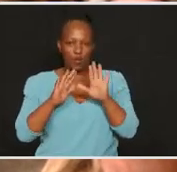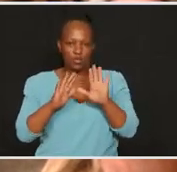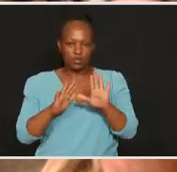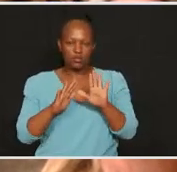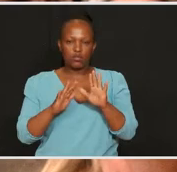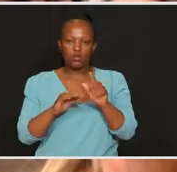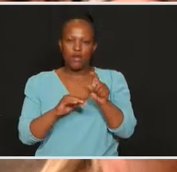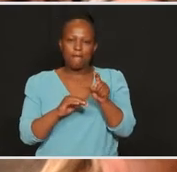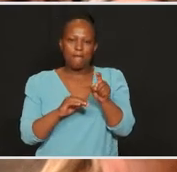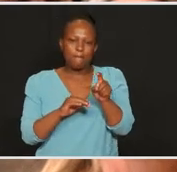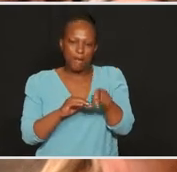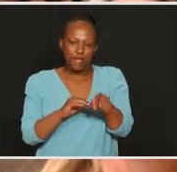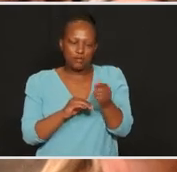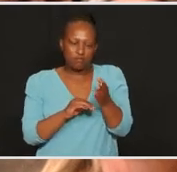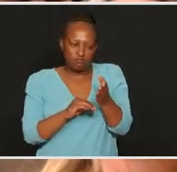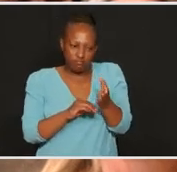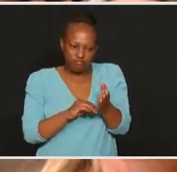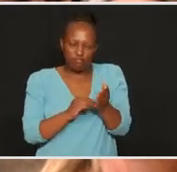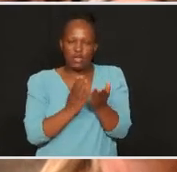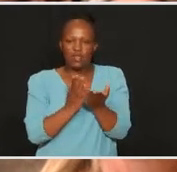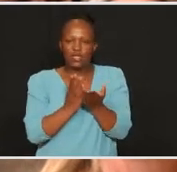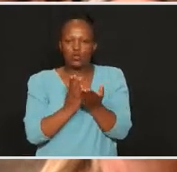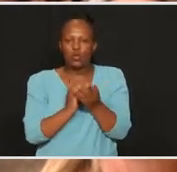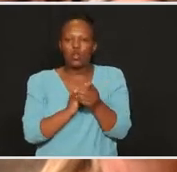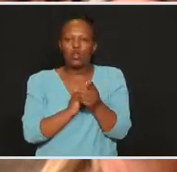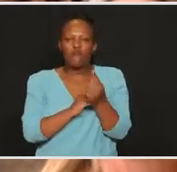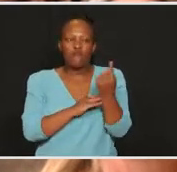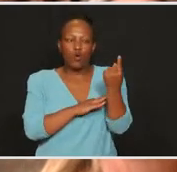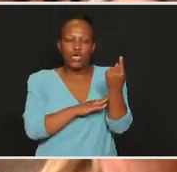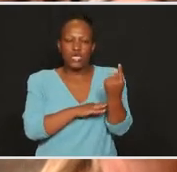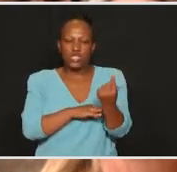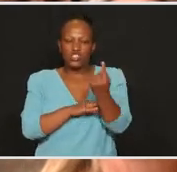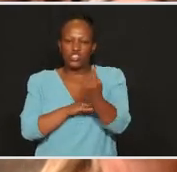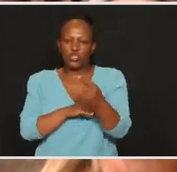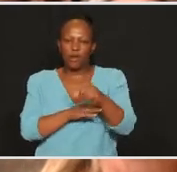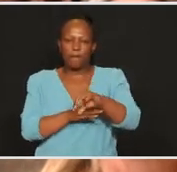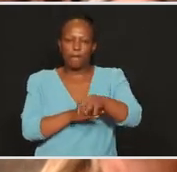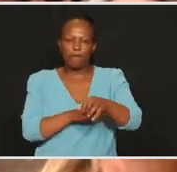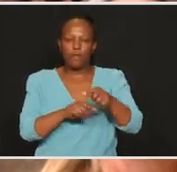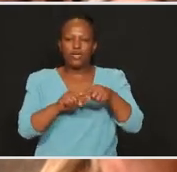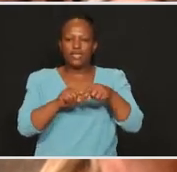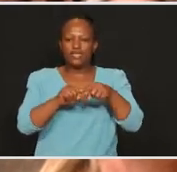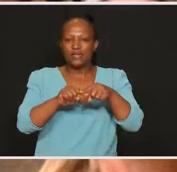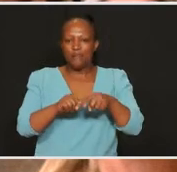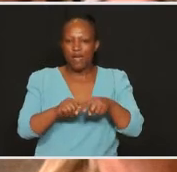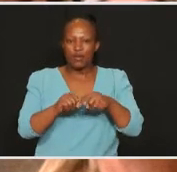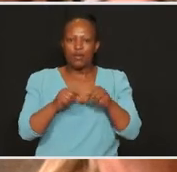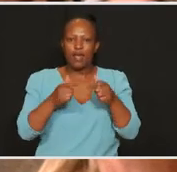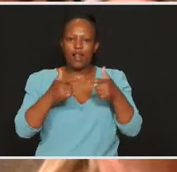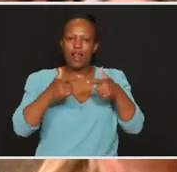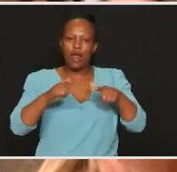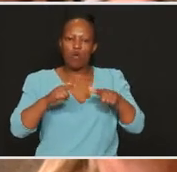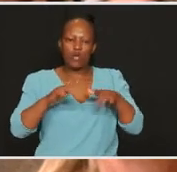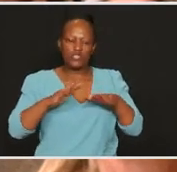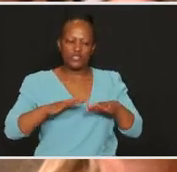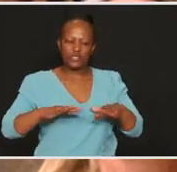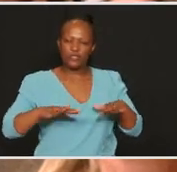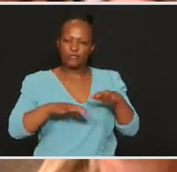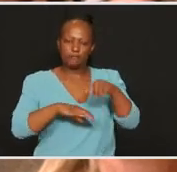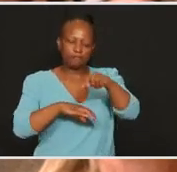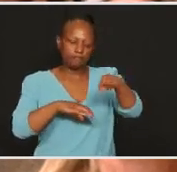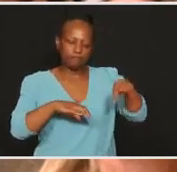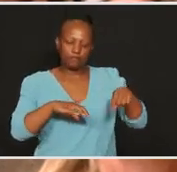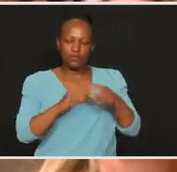compulsory as schools as per problems depending on which language is dominant in that Province